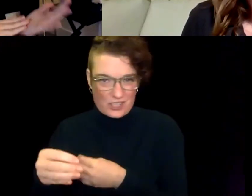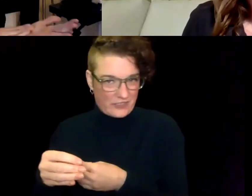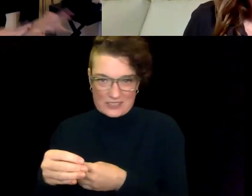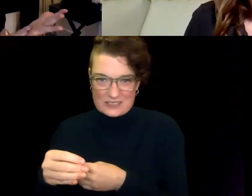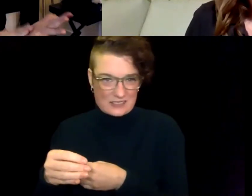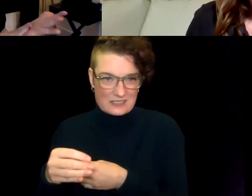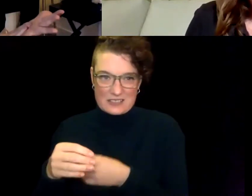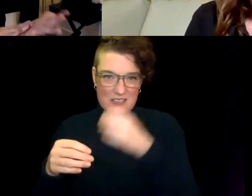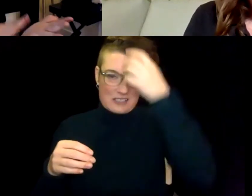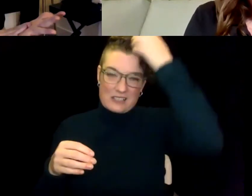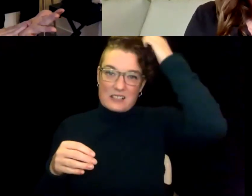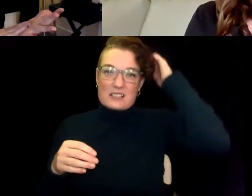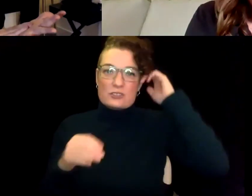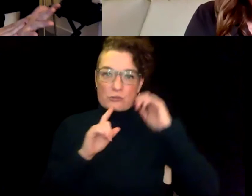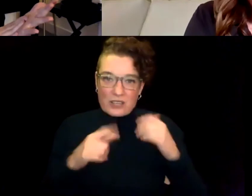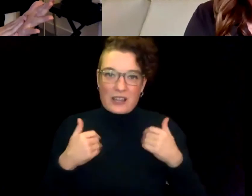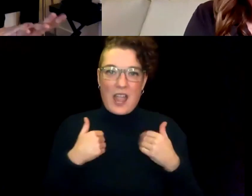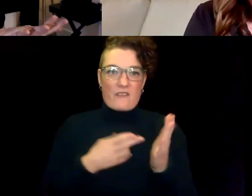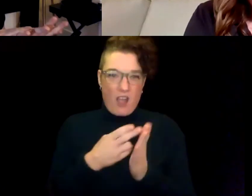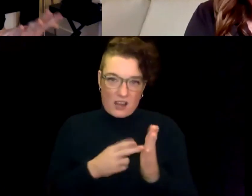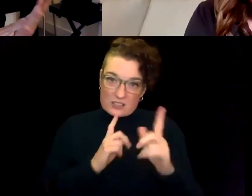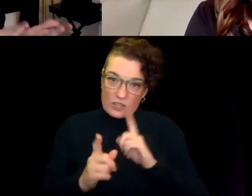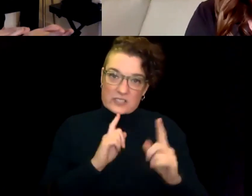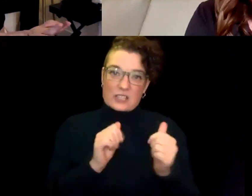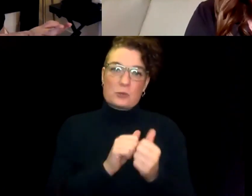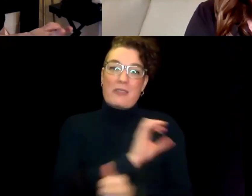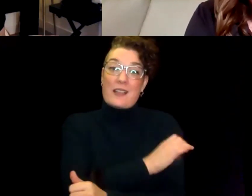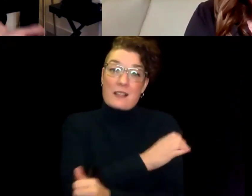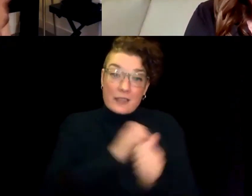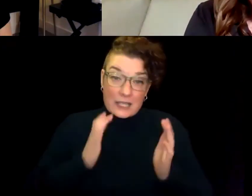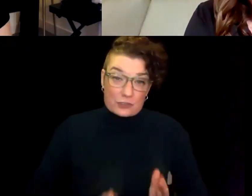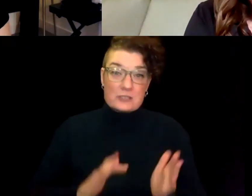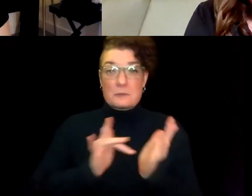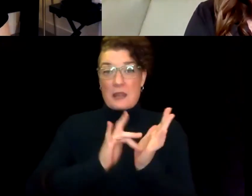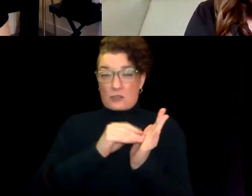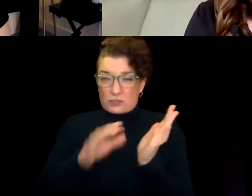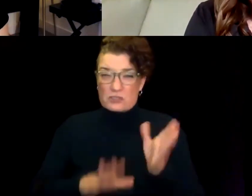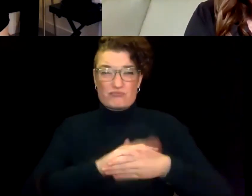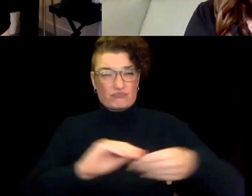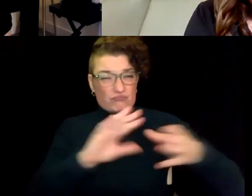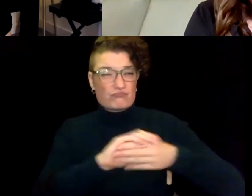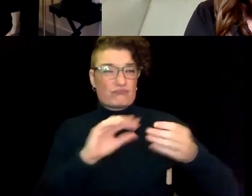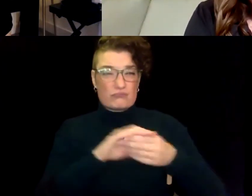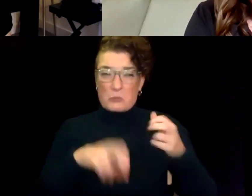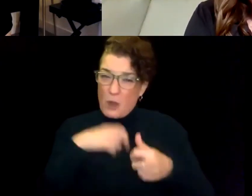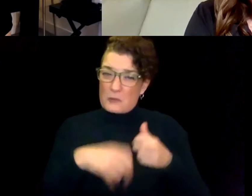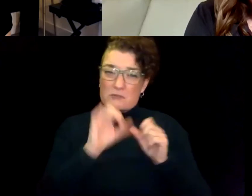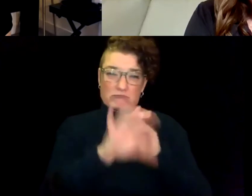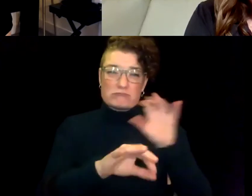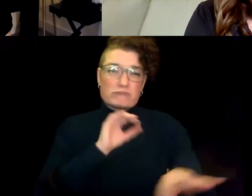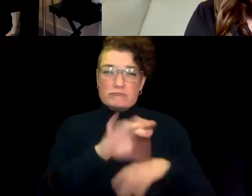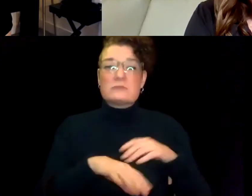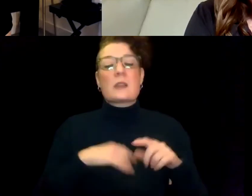we can have like really honest conversations with clinicians and medical students about the problems. But then I do think that,